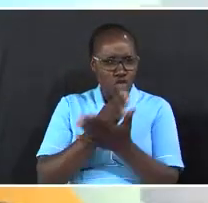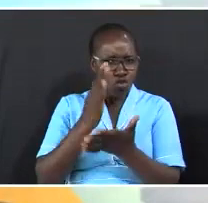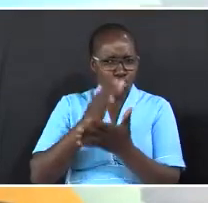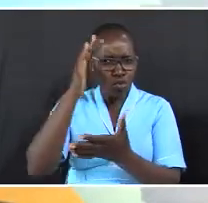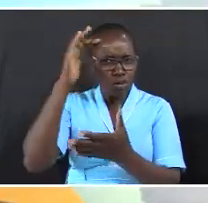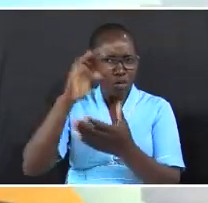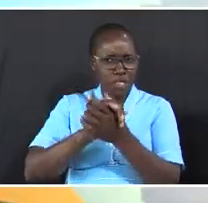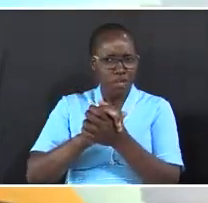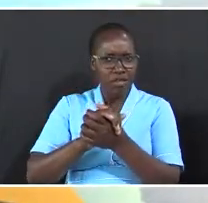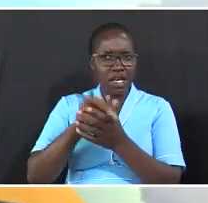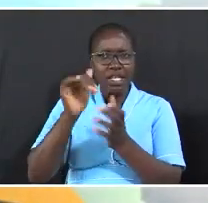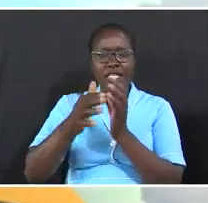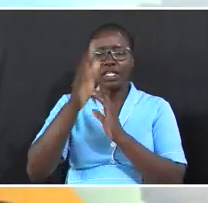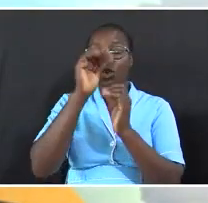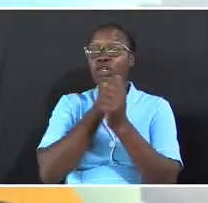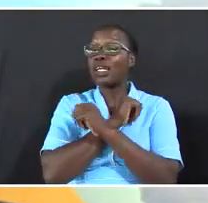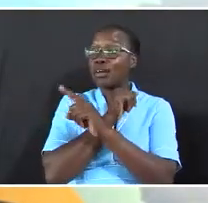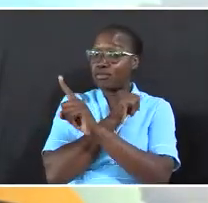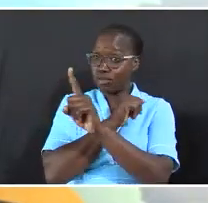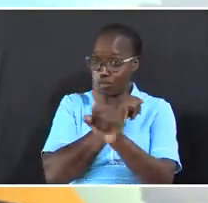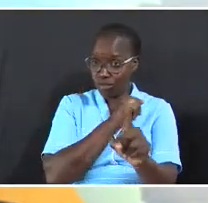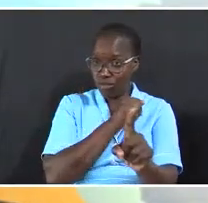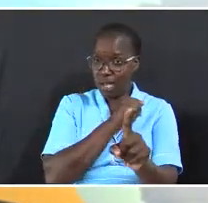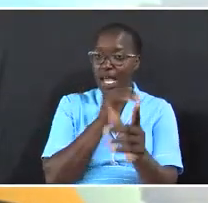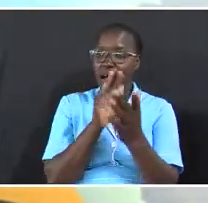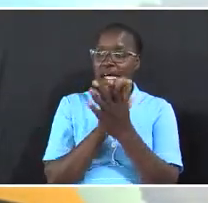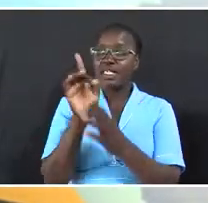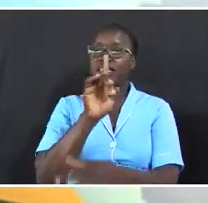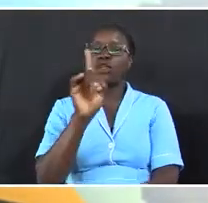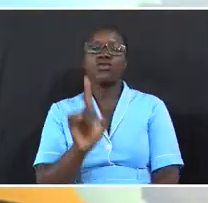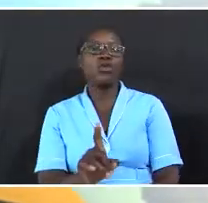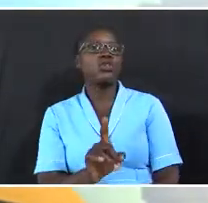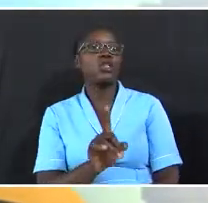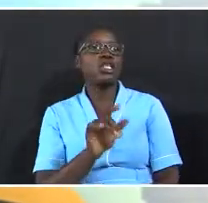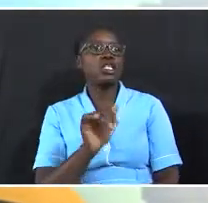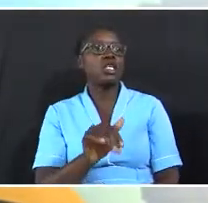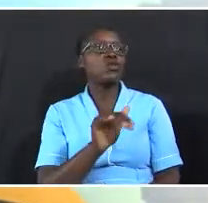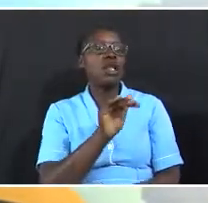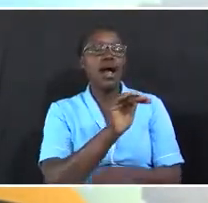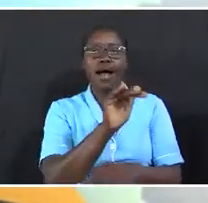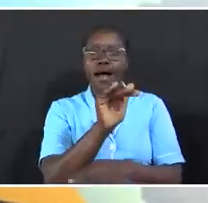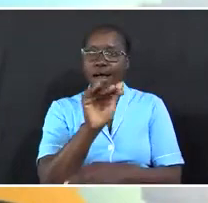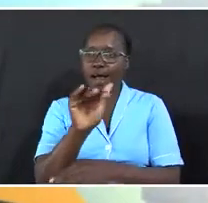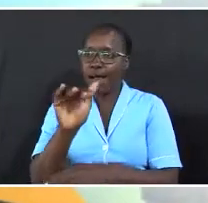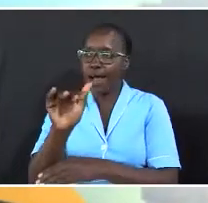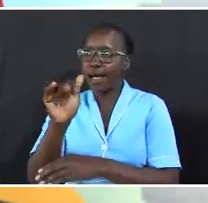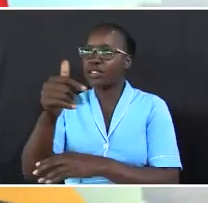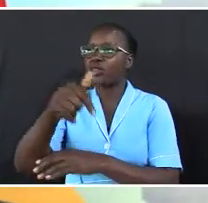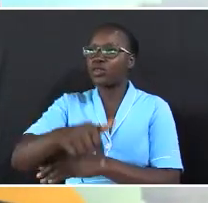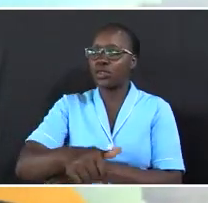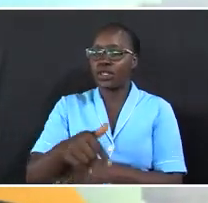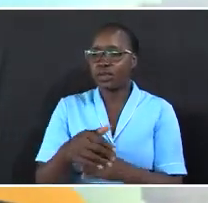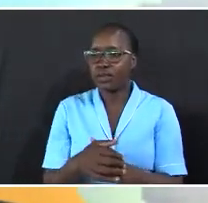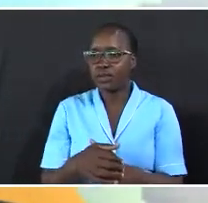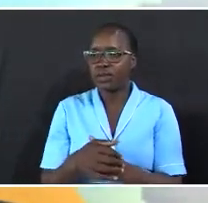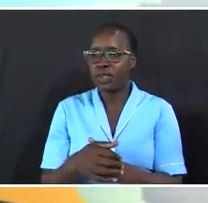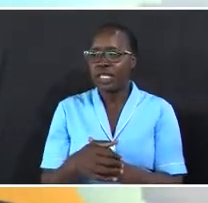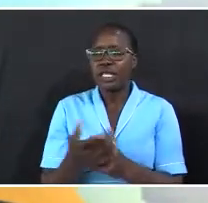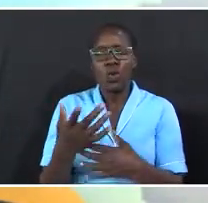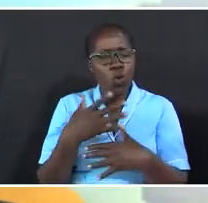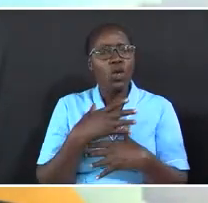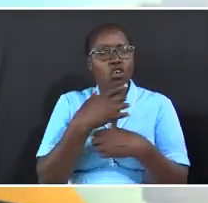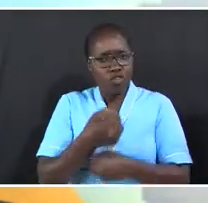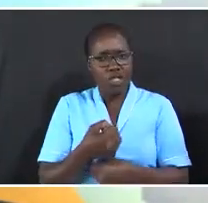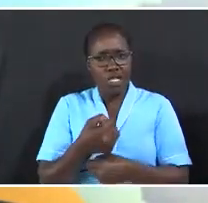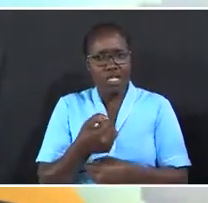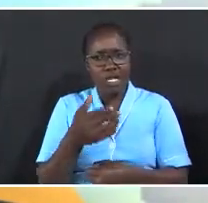believe that God loves you? And this is a question we are going to be asking ourselves today. Are we